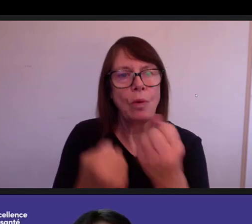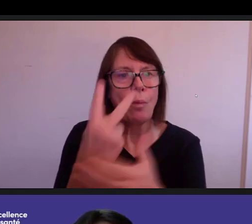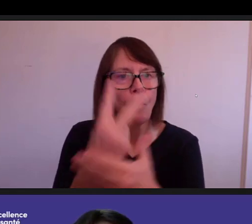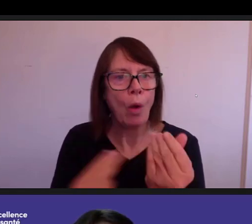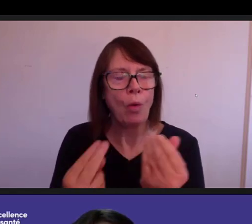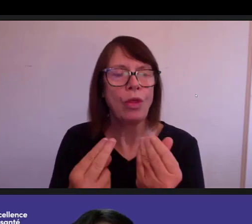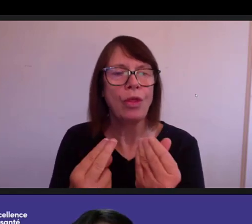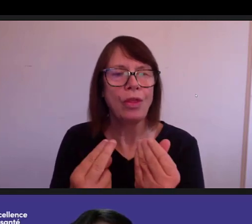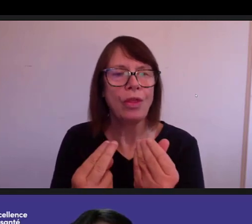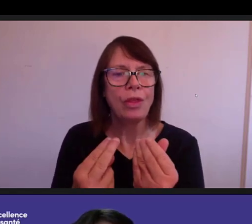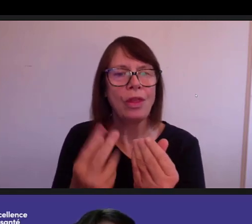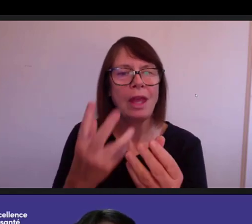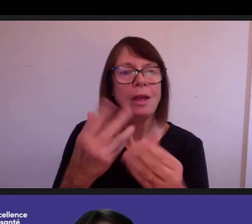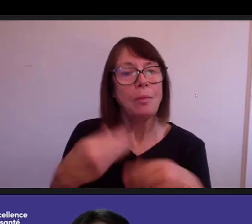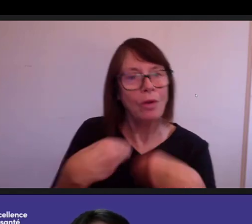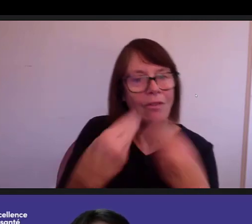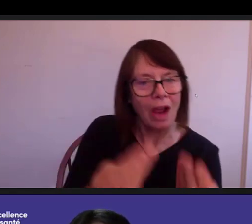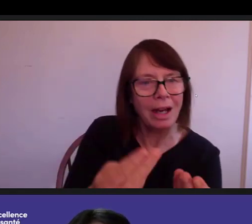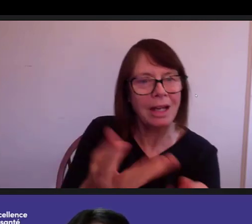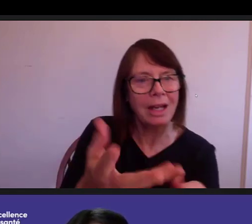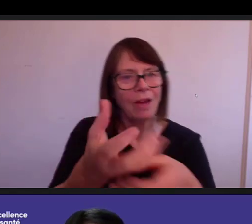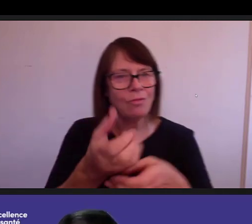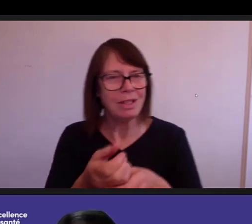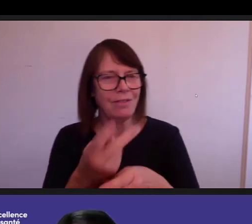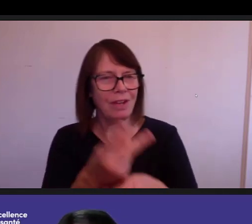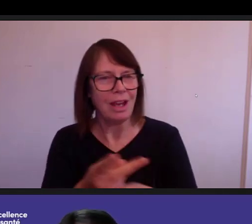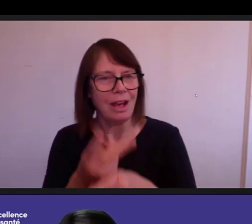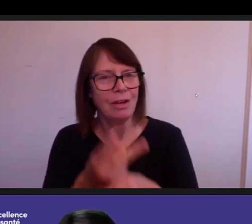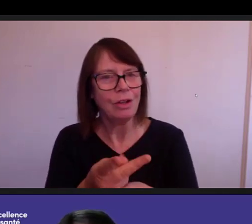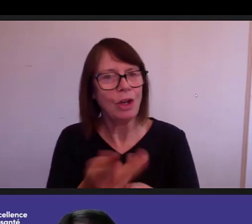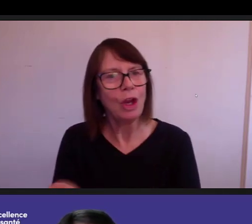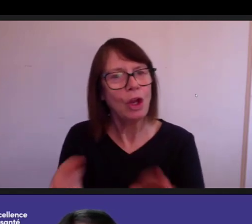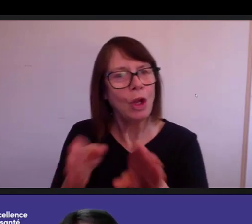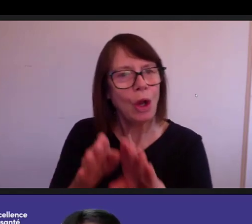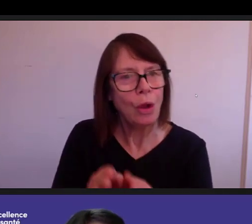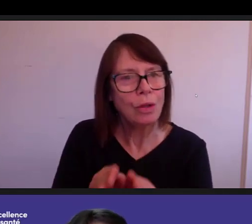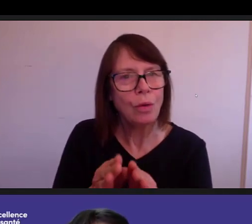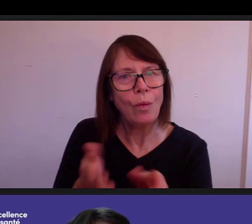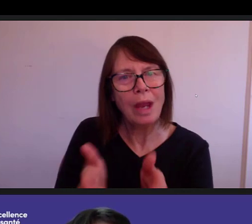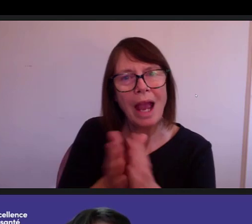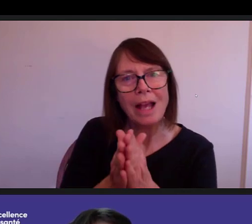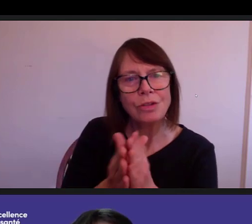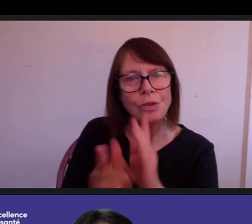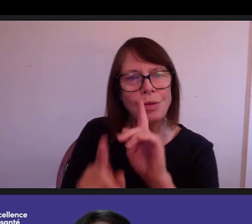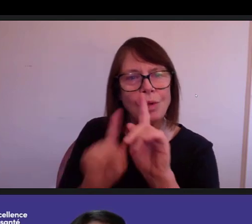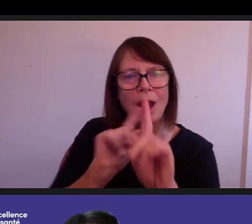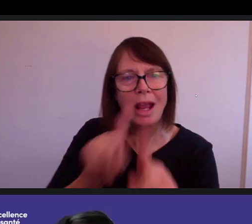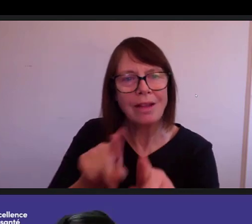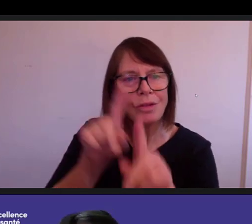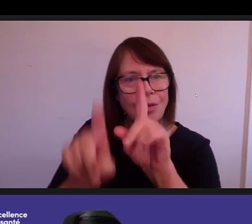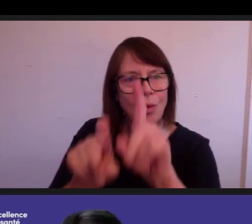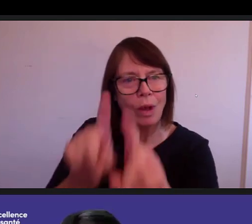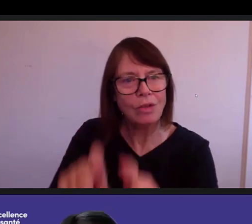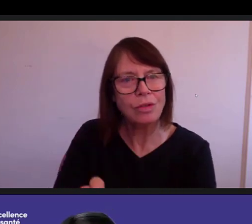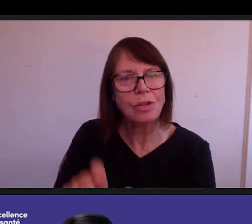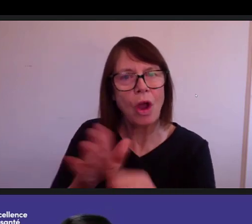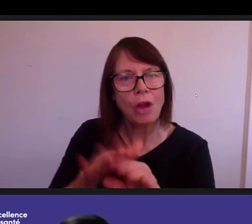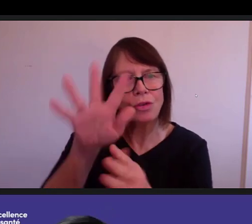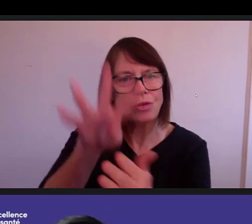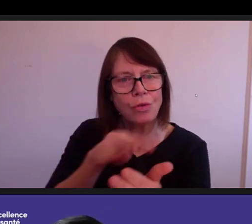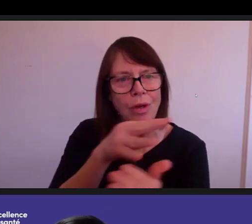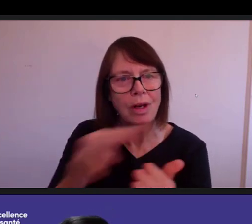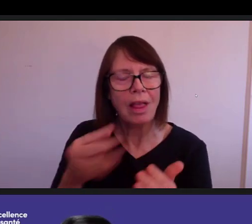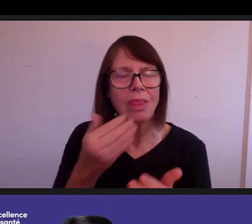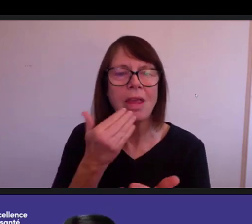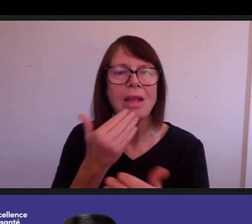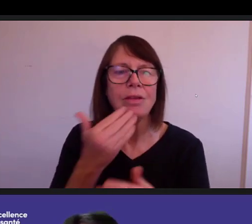providing and receiving care. And so in closing, we ask that you respond to the poll on your screen. Thank you again for spending